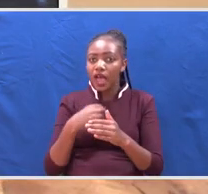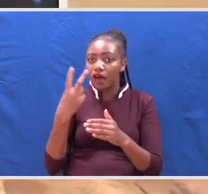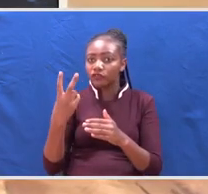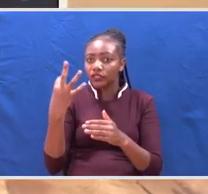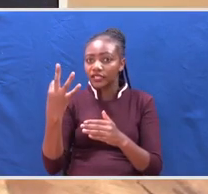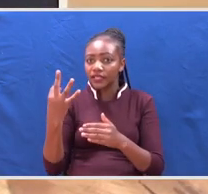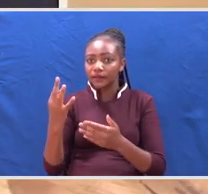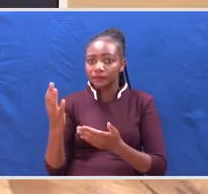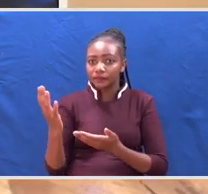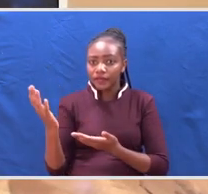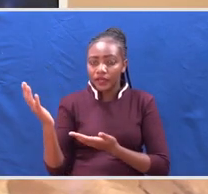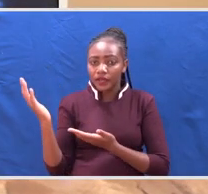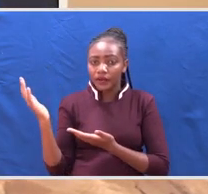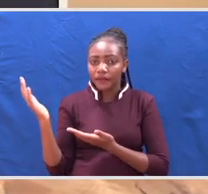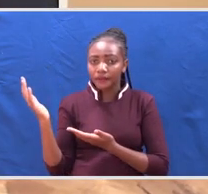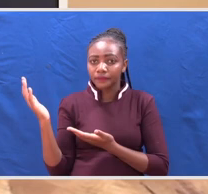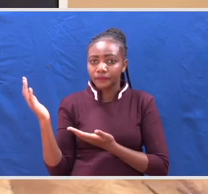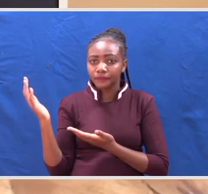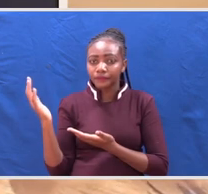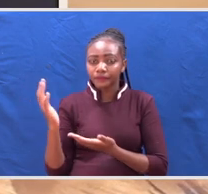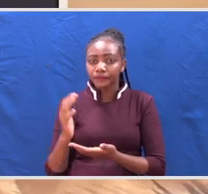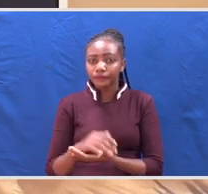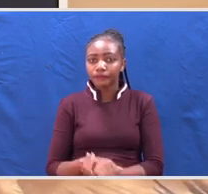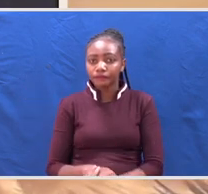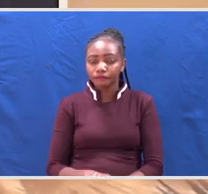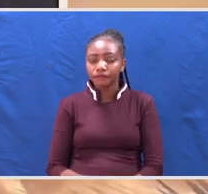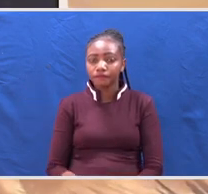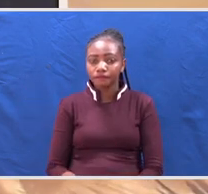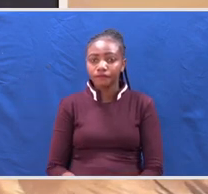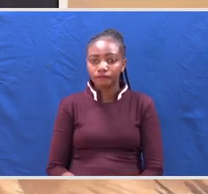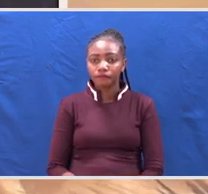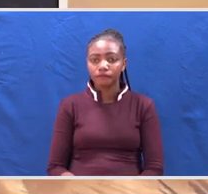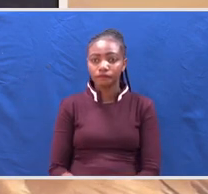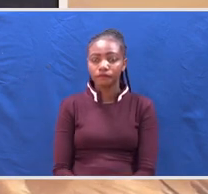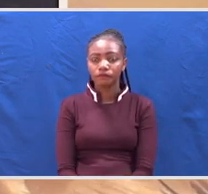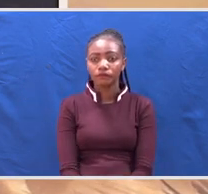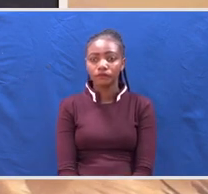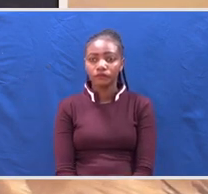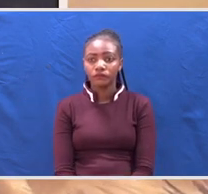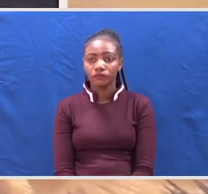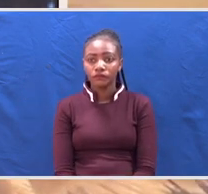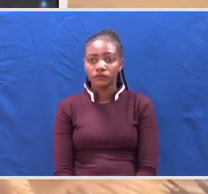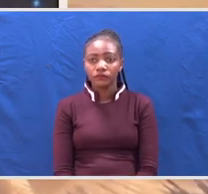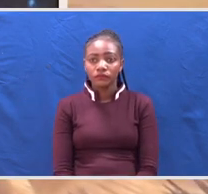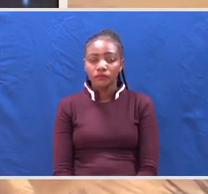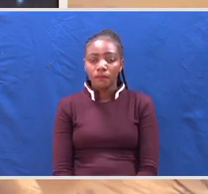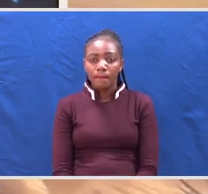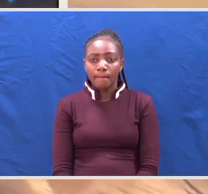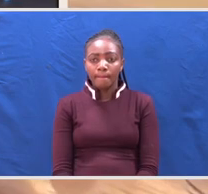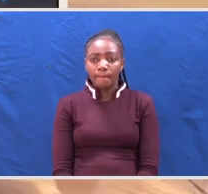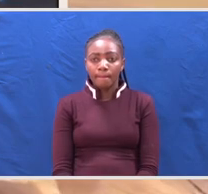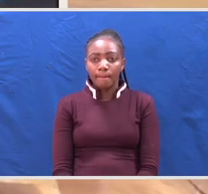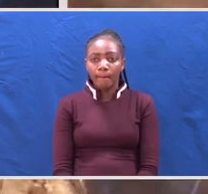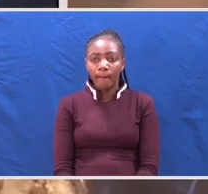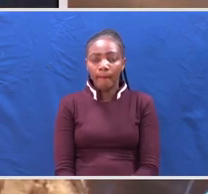of vultures. The bird is relatively social. They have a unique character of excellent senses